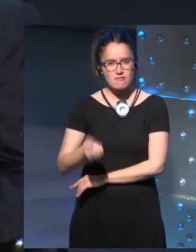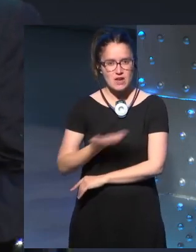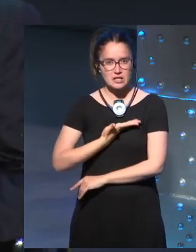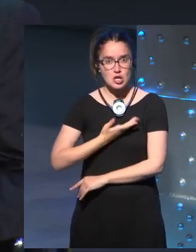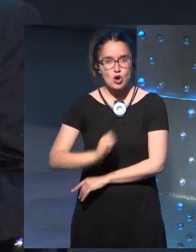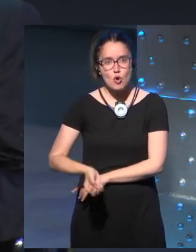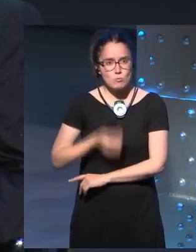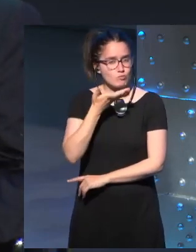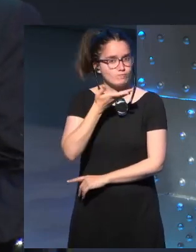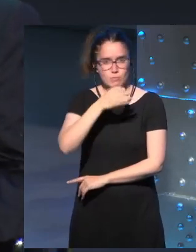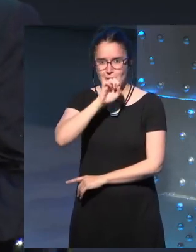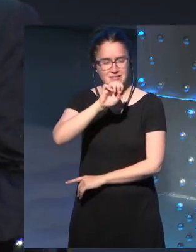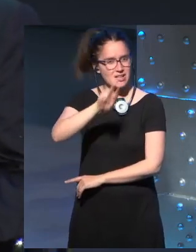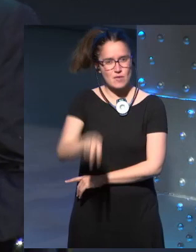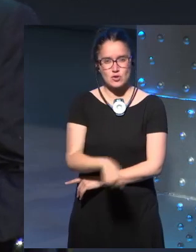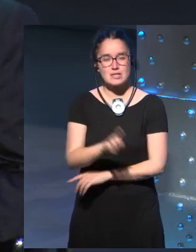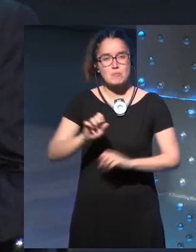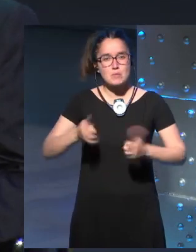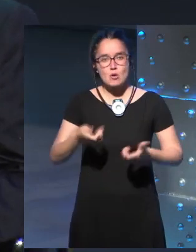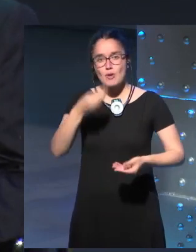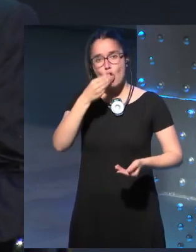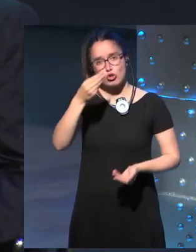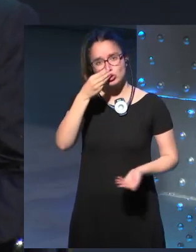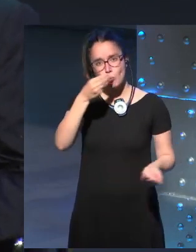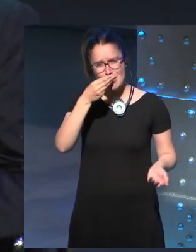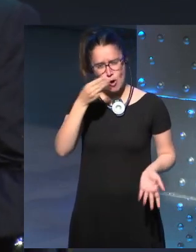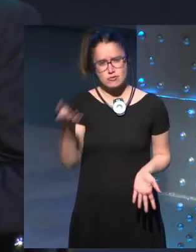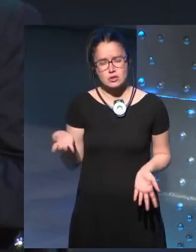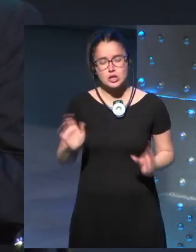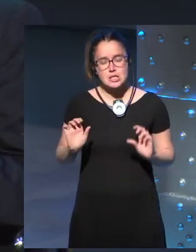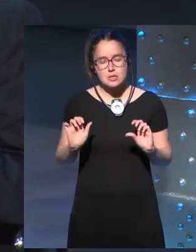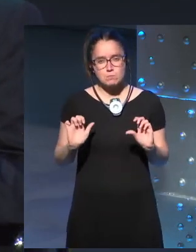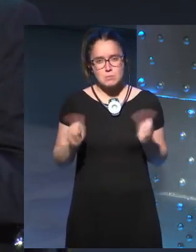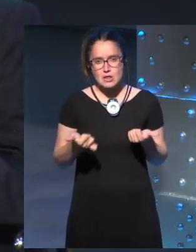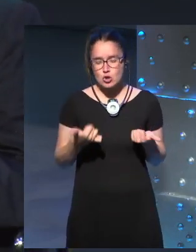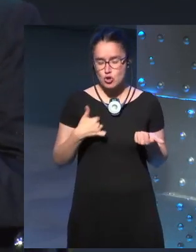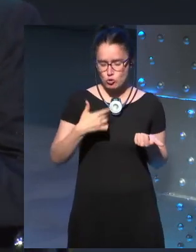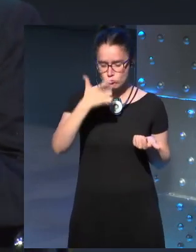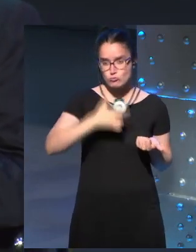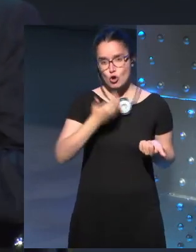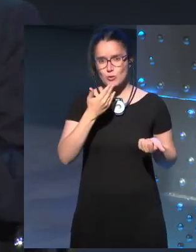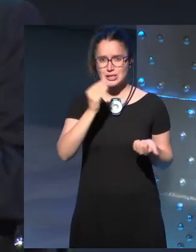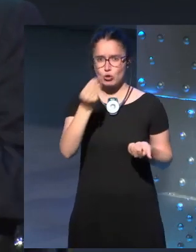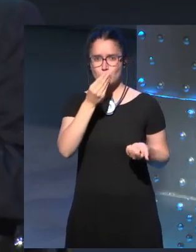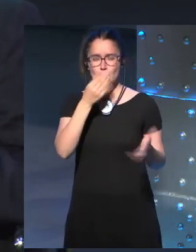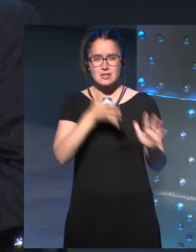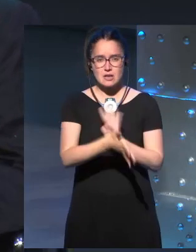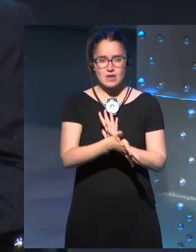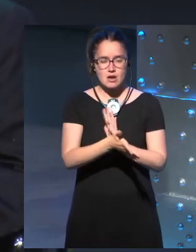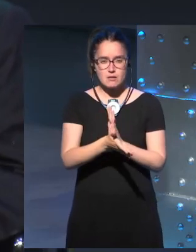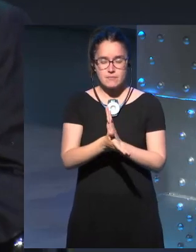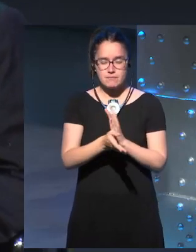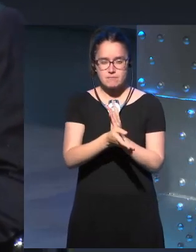is important for supporters. I'm starting not to be a supporter, I'm starting to be a consumer, and they are treating me as a